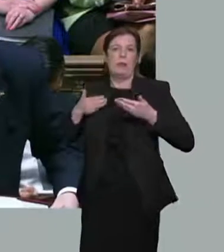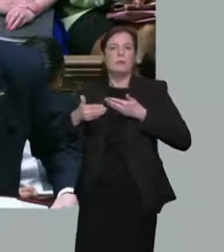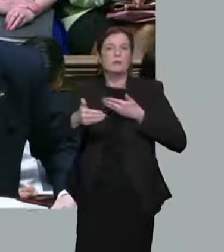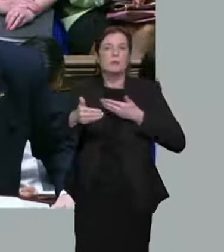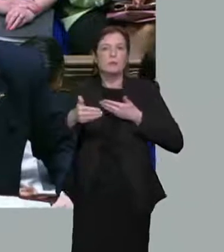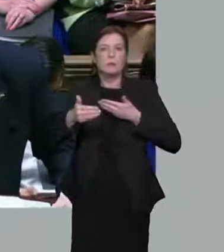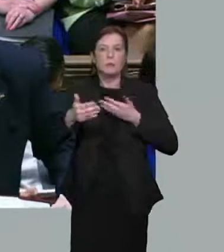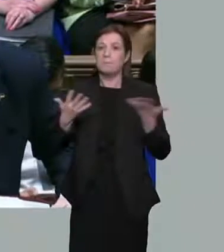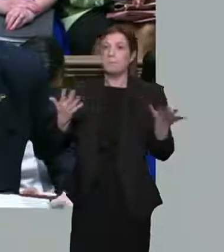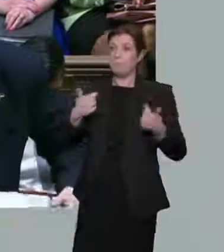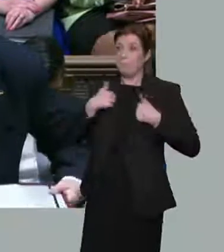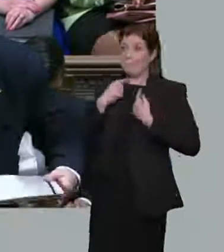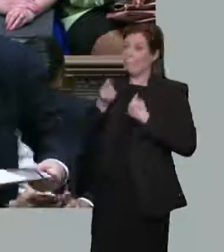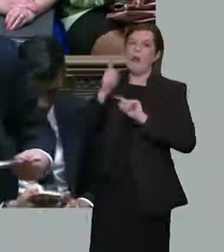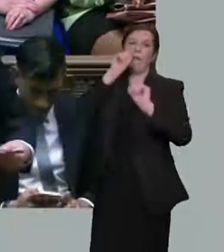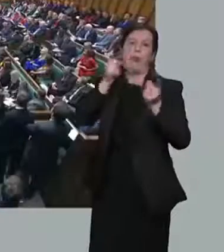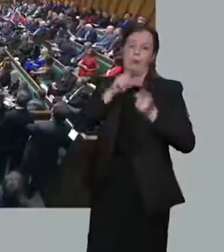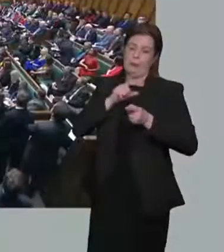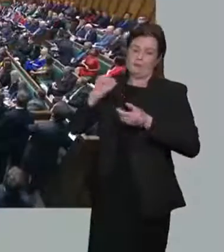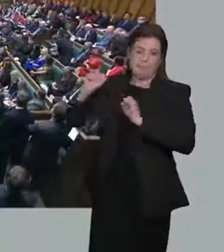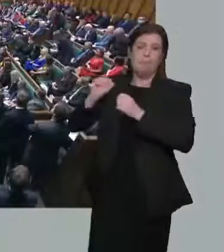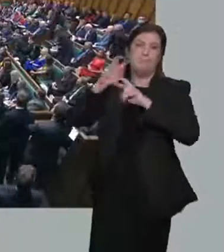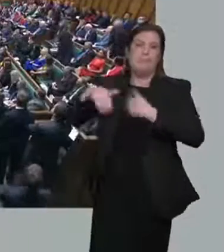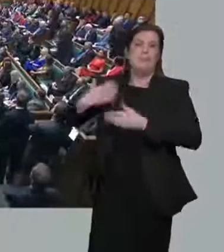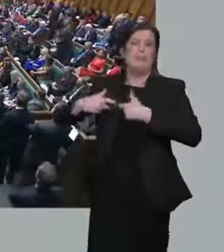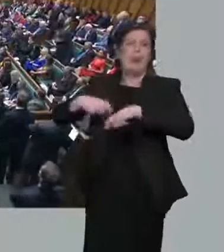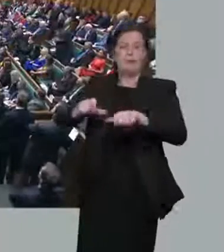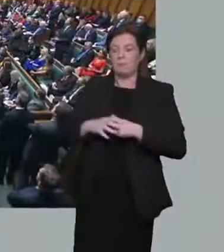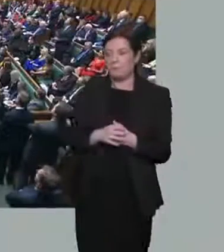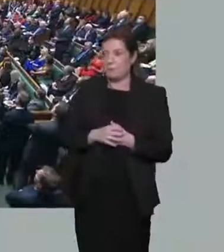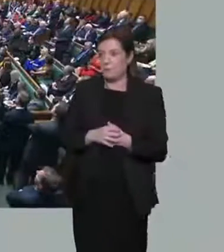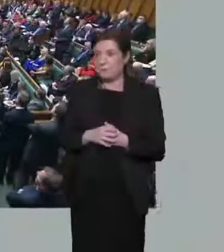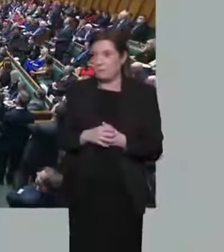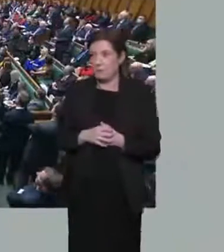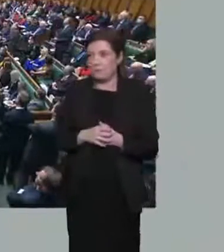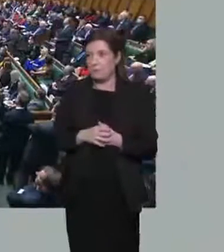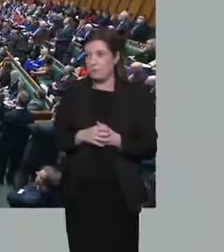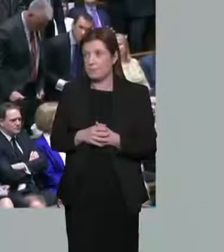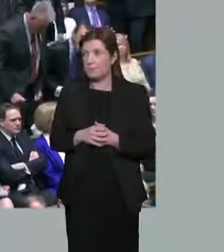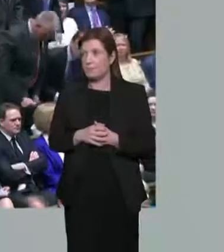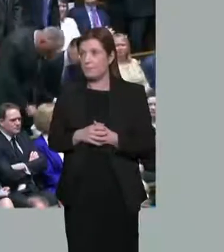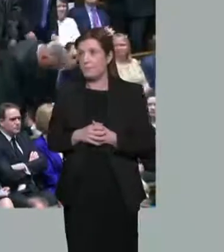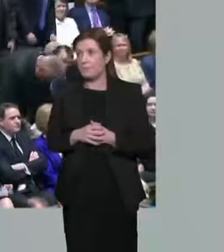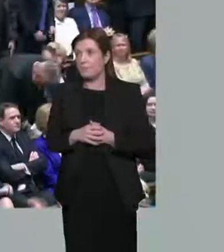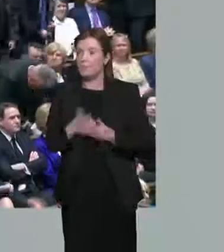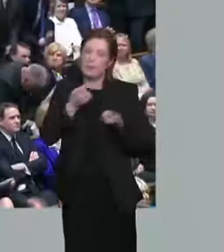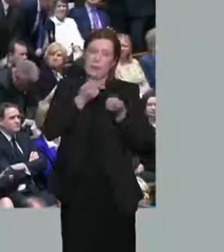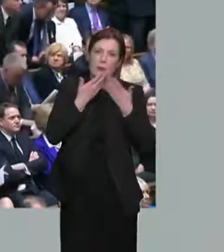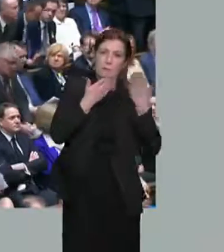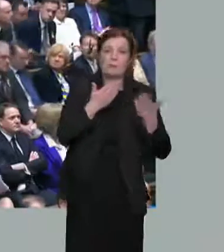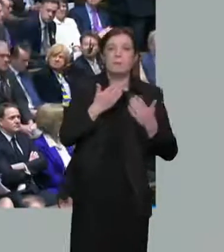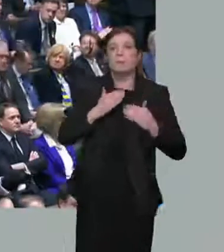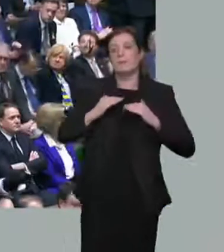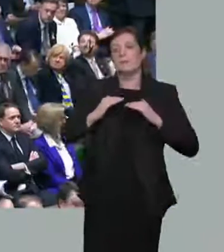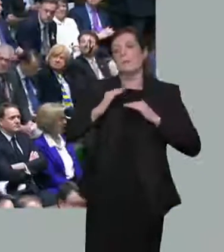be right to comment further. Sir Oliver Hill. Thank you, Mr Speaker. People across North